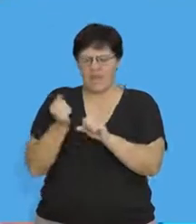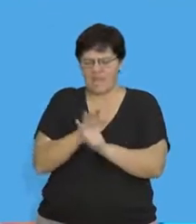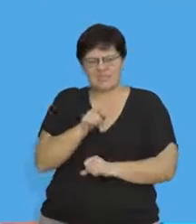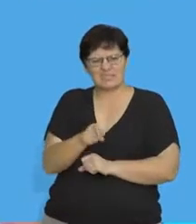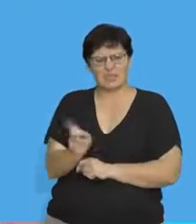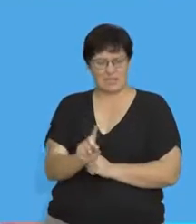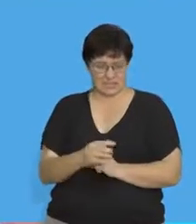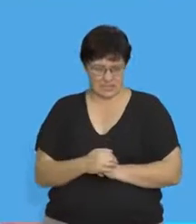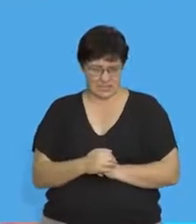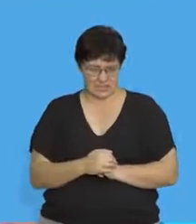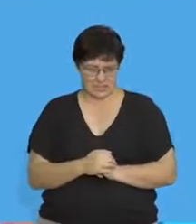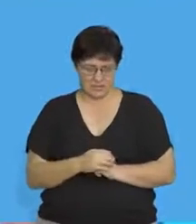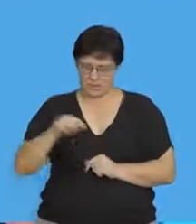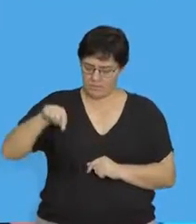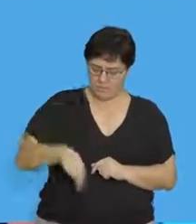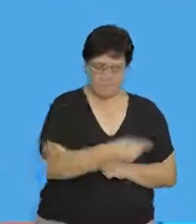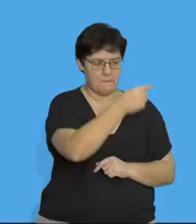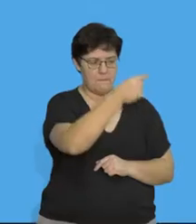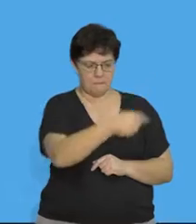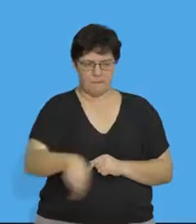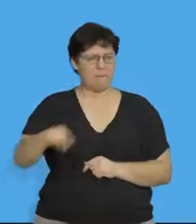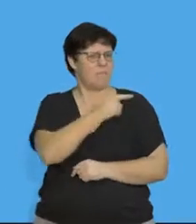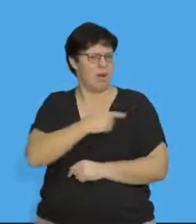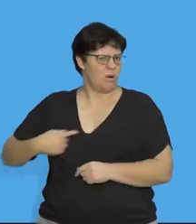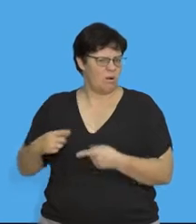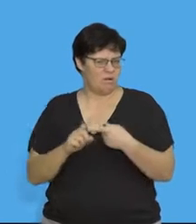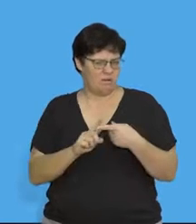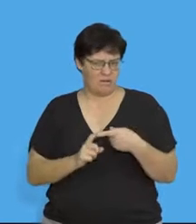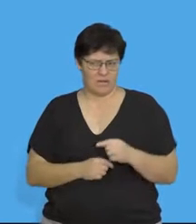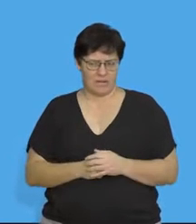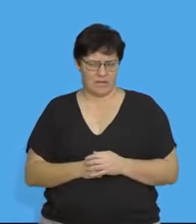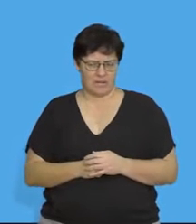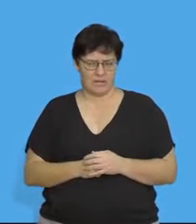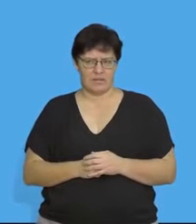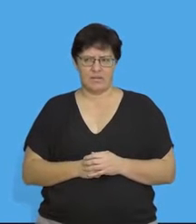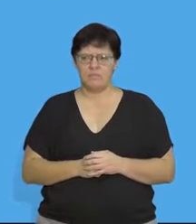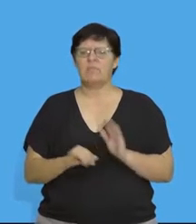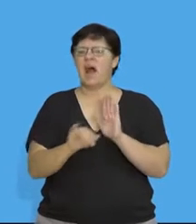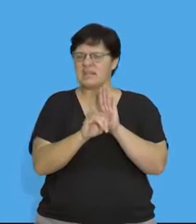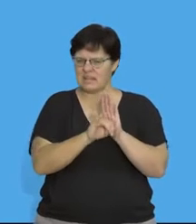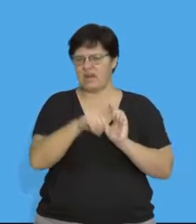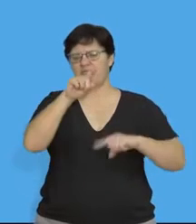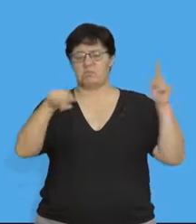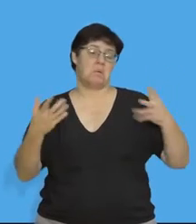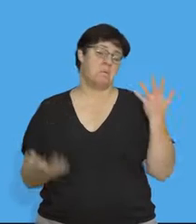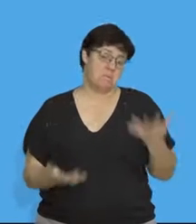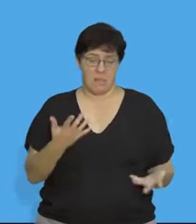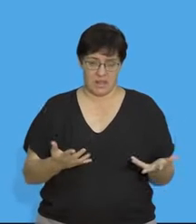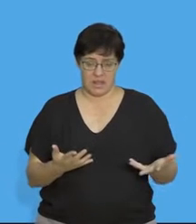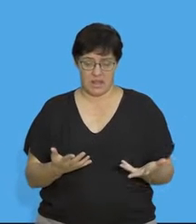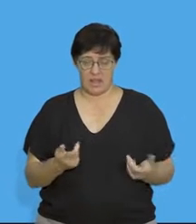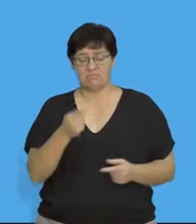one cycle backwards and forwards. And I've identified certain variables. It could be the mass